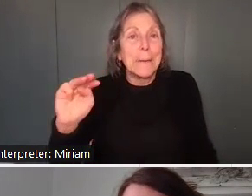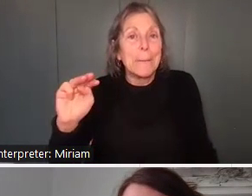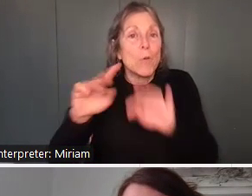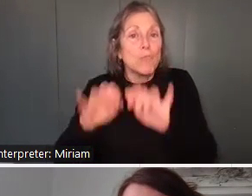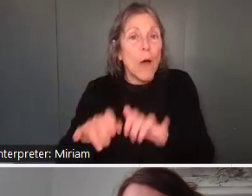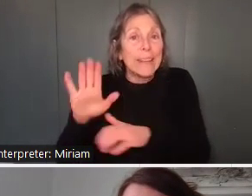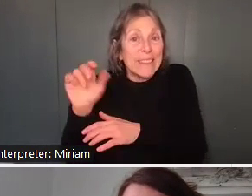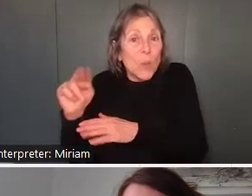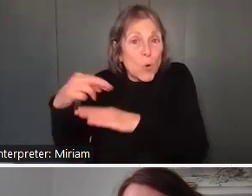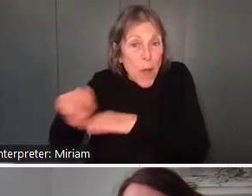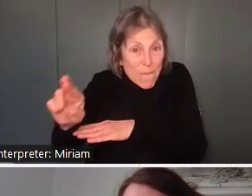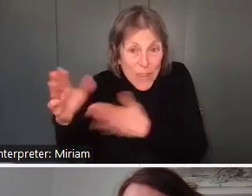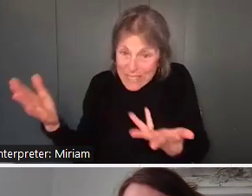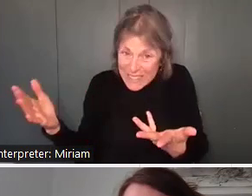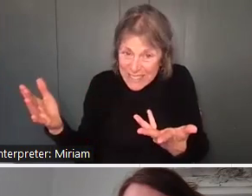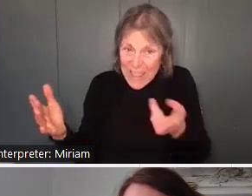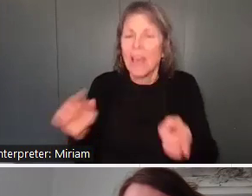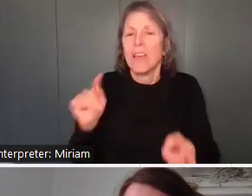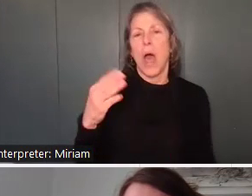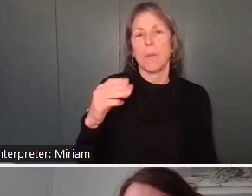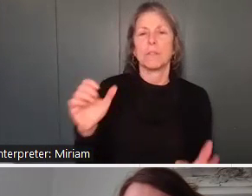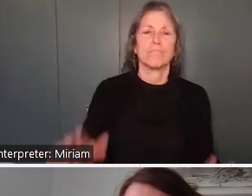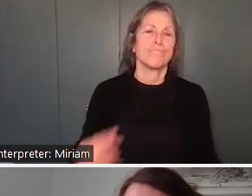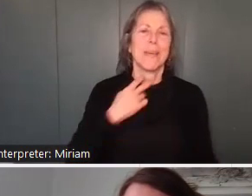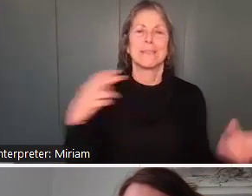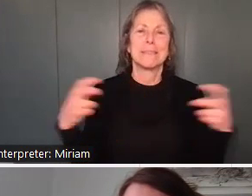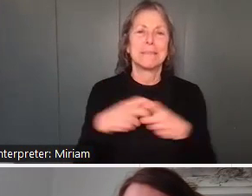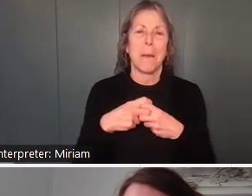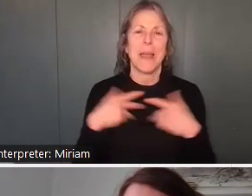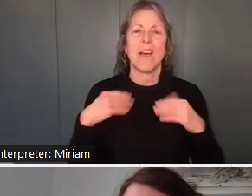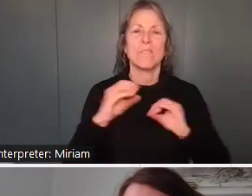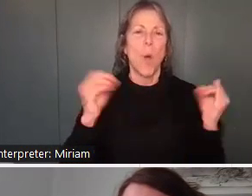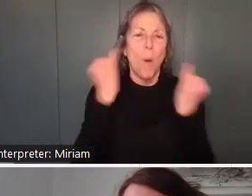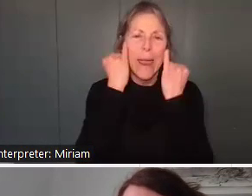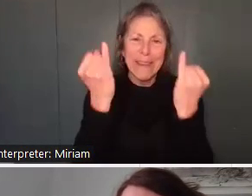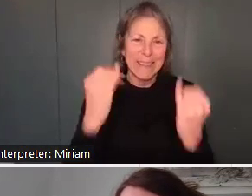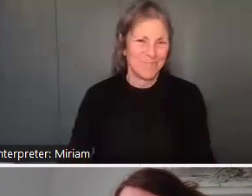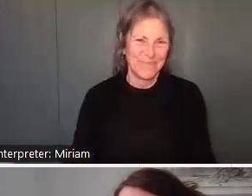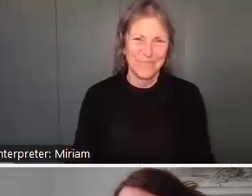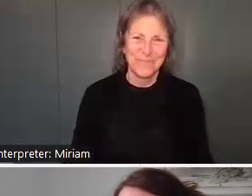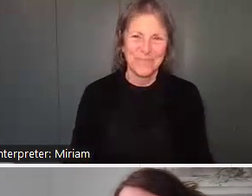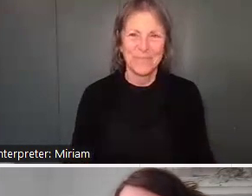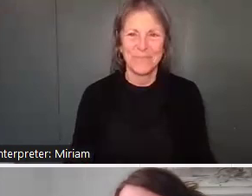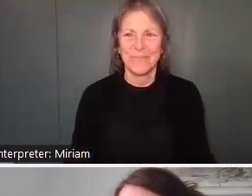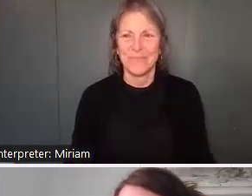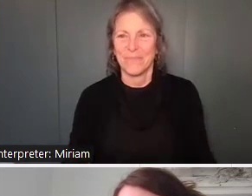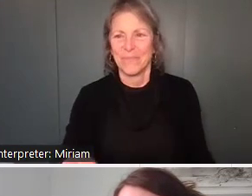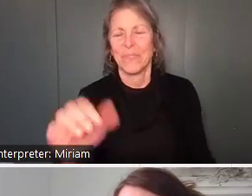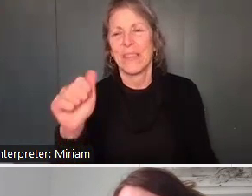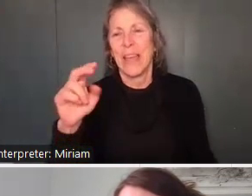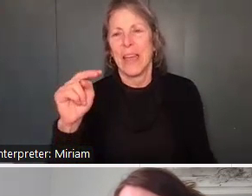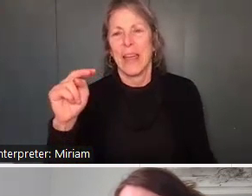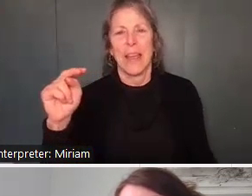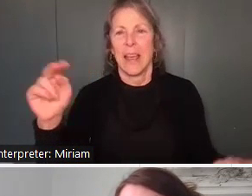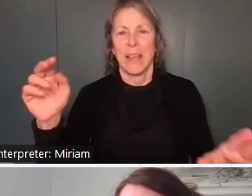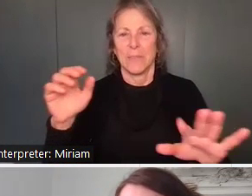good point. I don't. Now you've stumped me. I have no idea. Well, I'm wondering if you want to be Sounds that like you